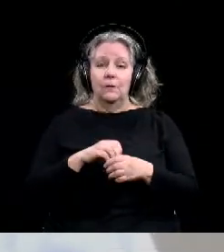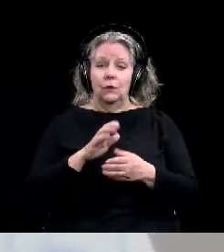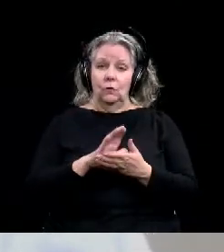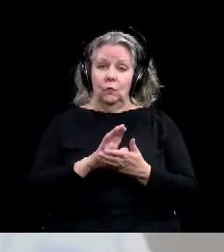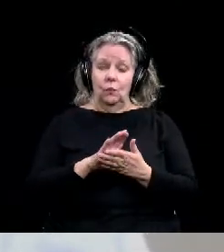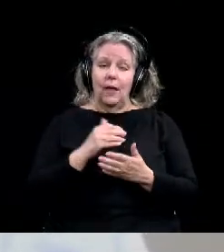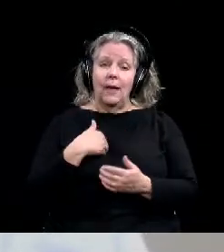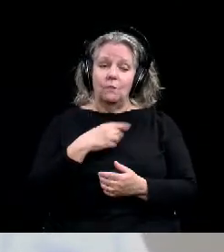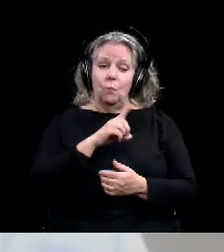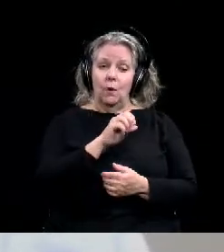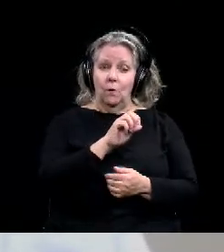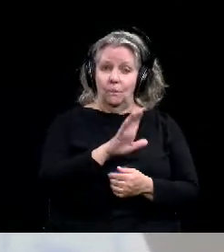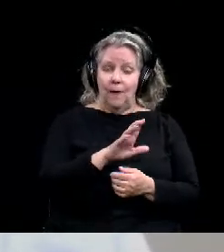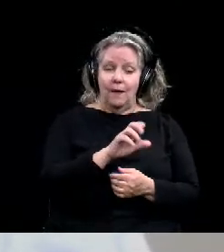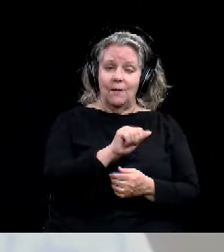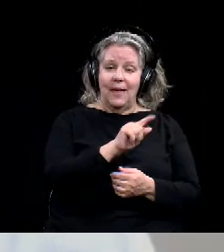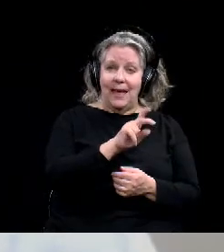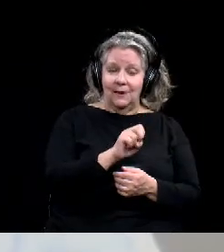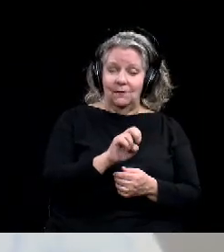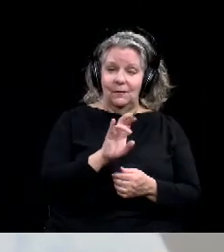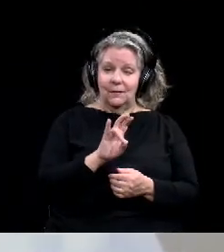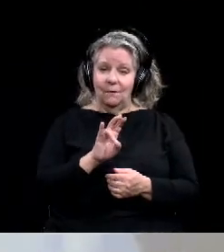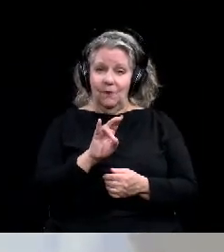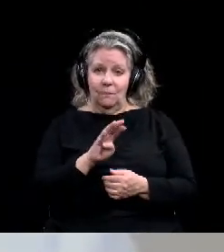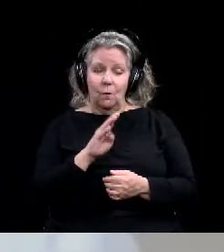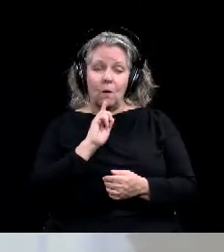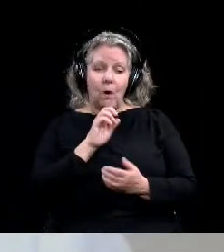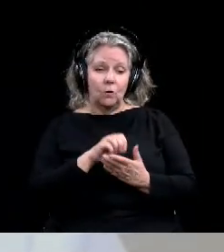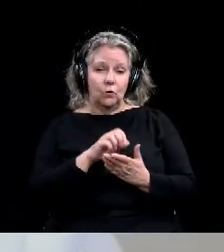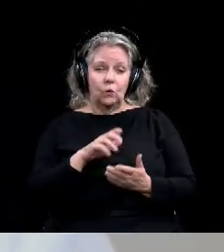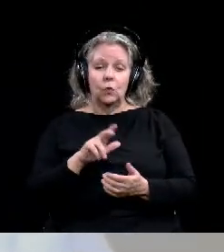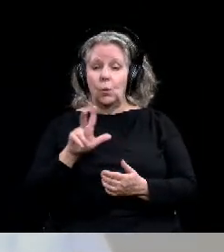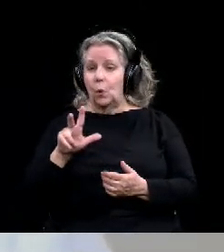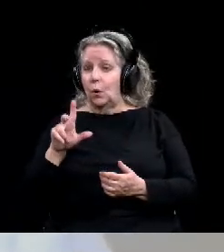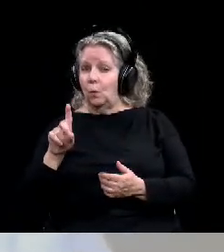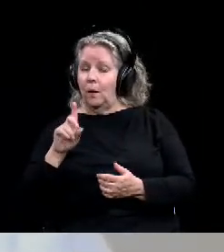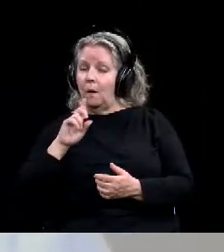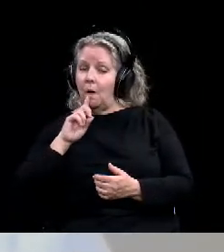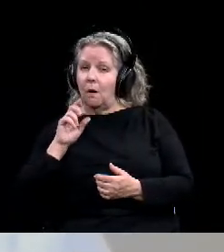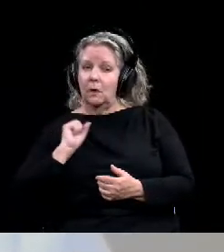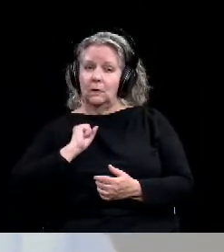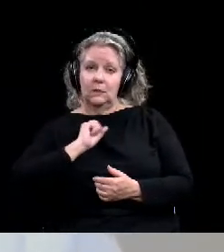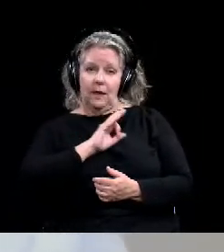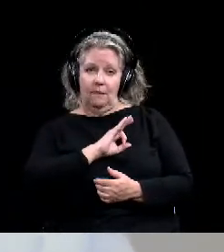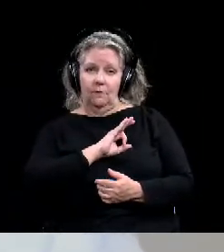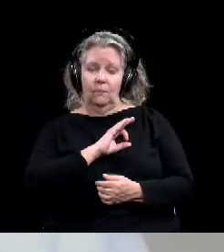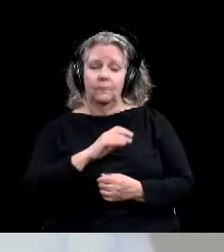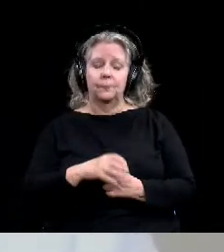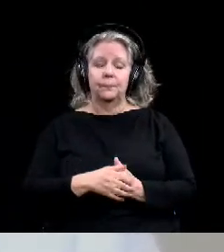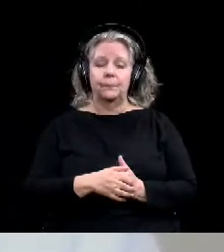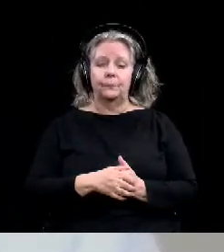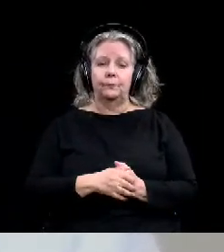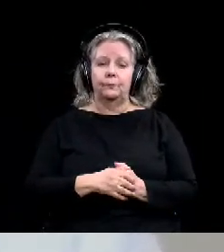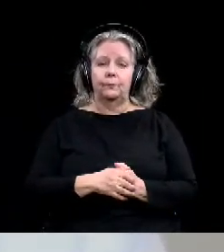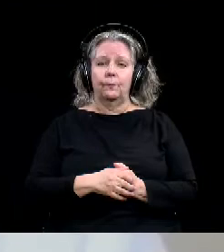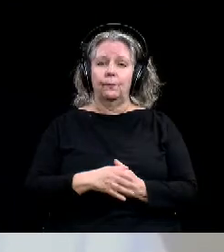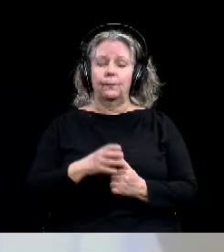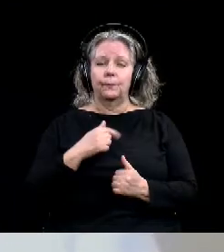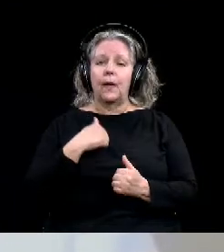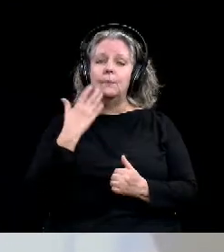and 31 are staff. So I'm going to transition to showing our